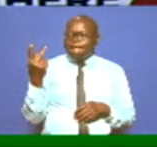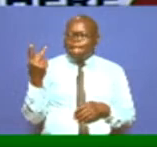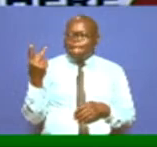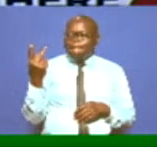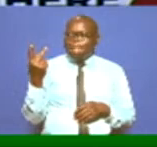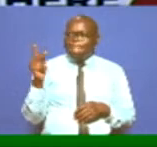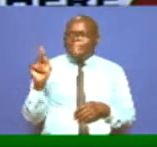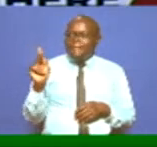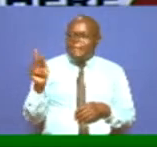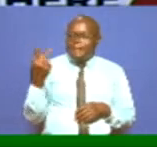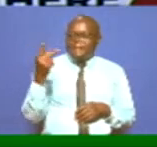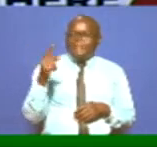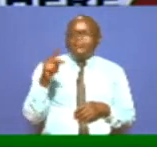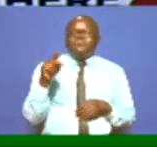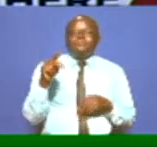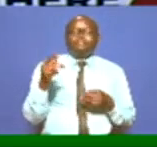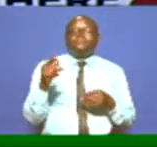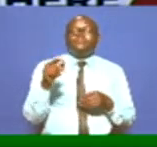Kenya Sese and